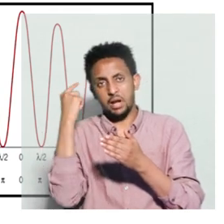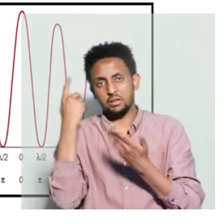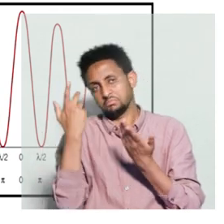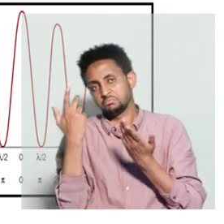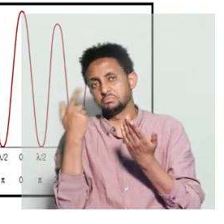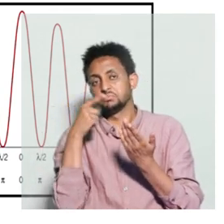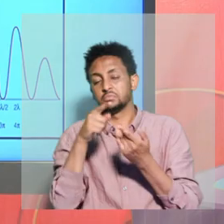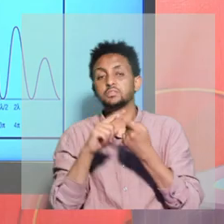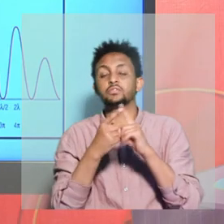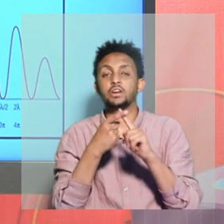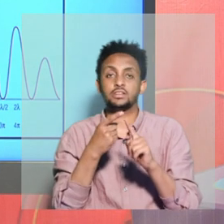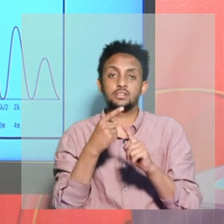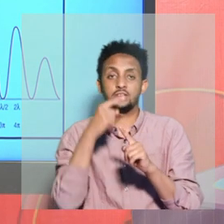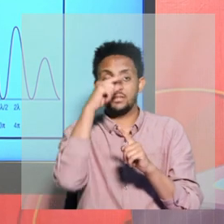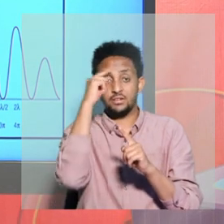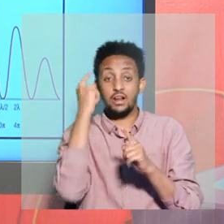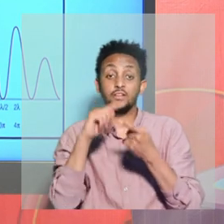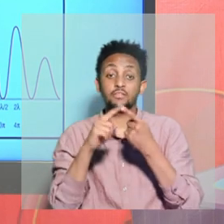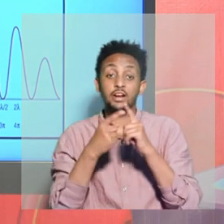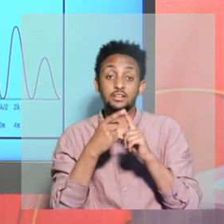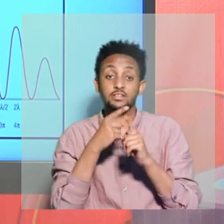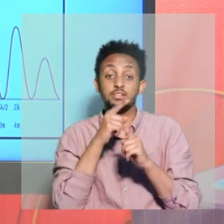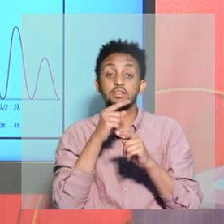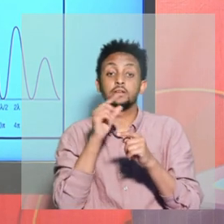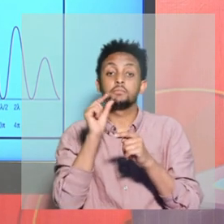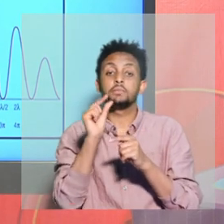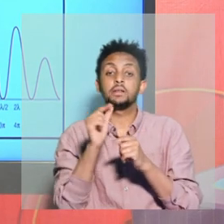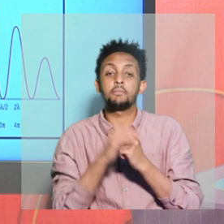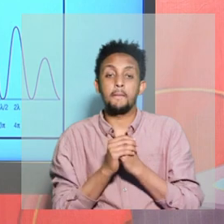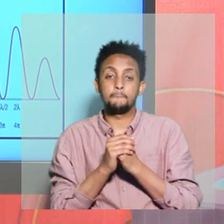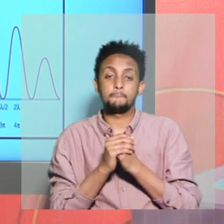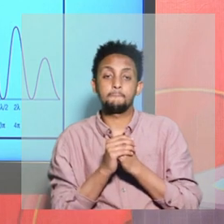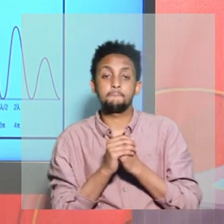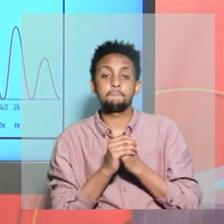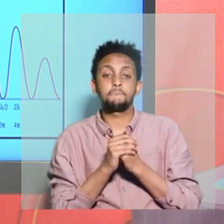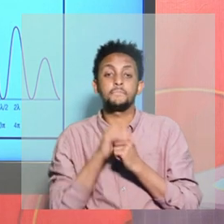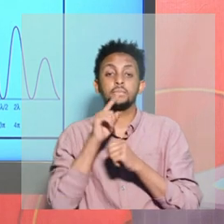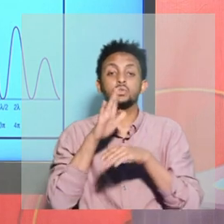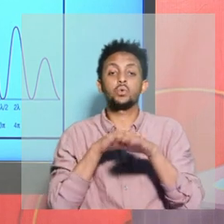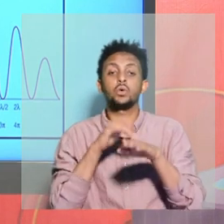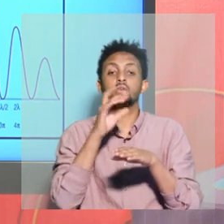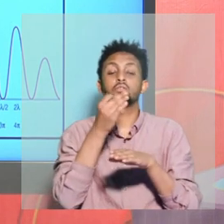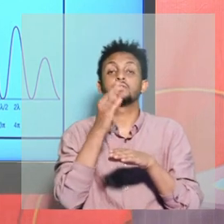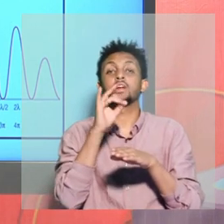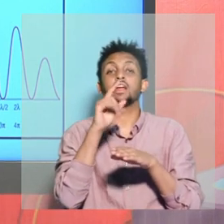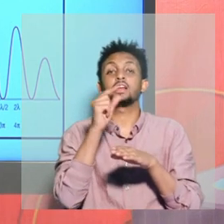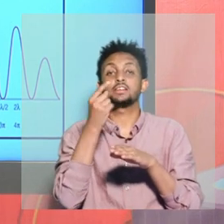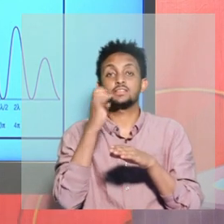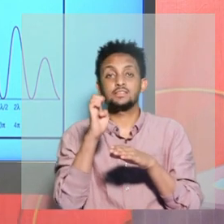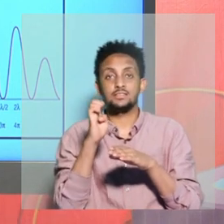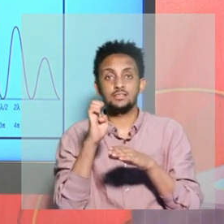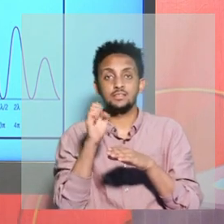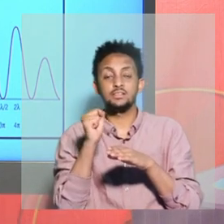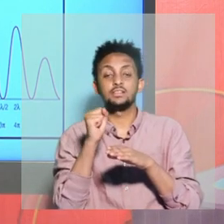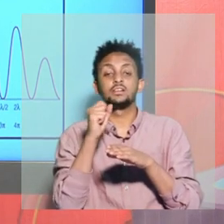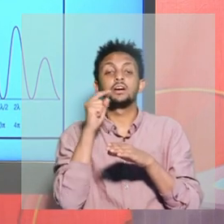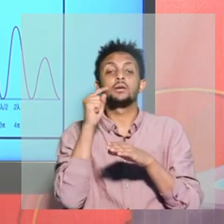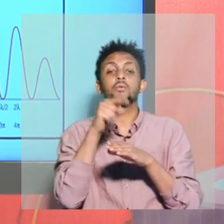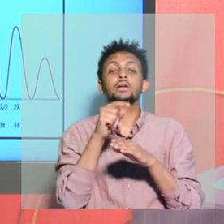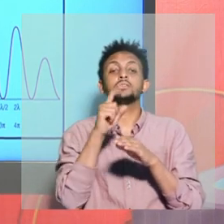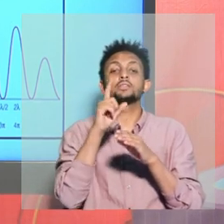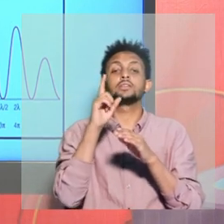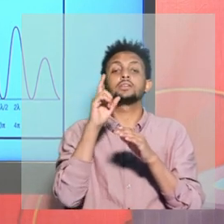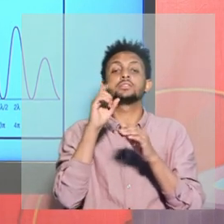be fringes. Dark fringes are known to be minima, also known call them to be minima, whereas the bright fringes